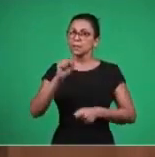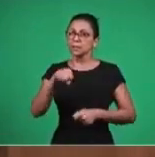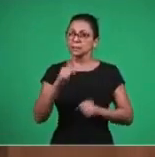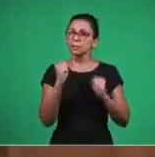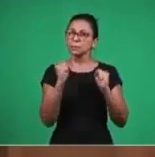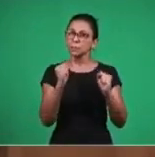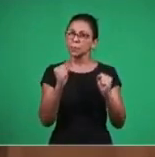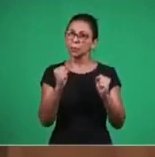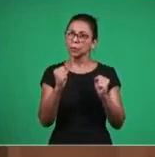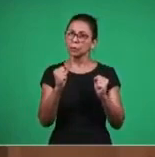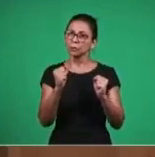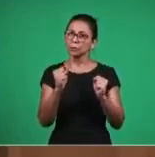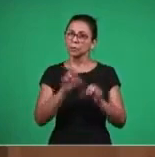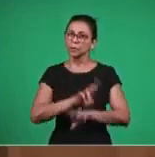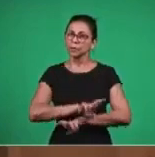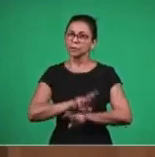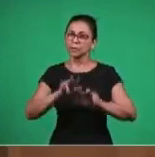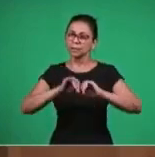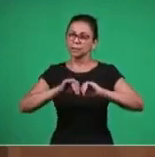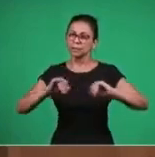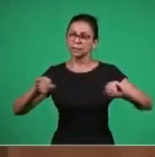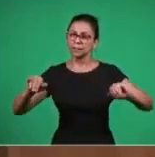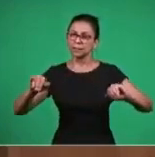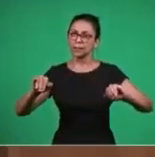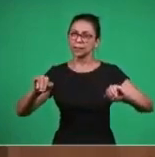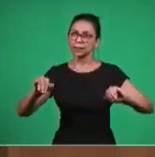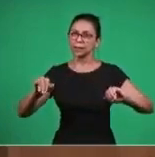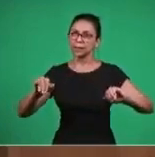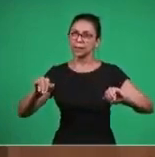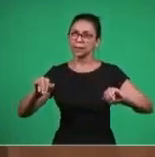to do, do it. But that cannot enter